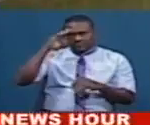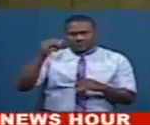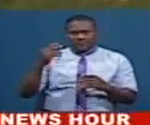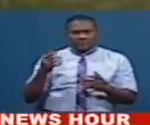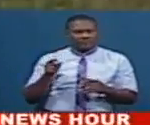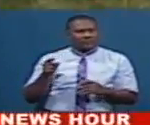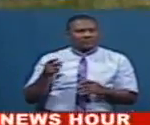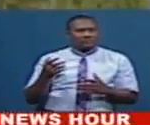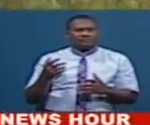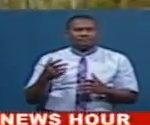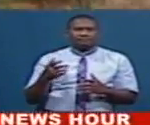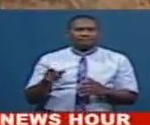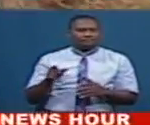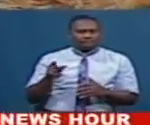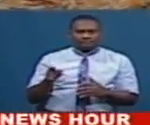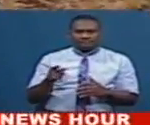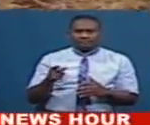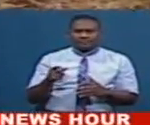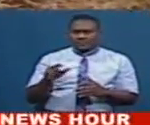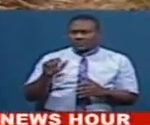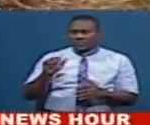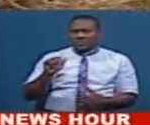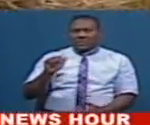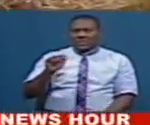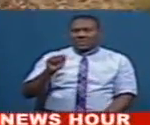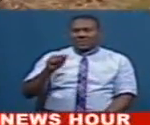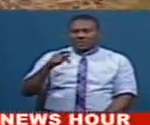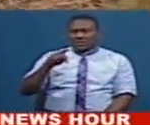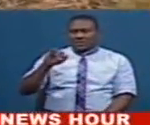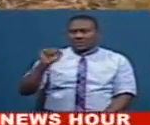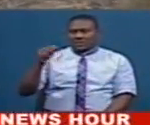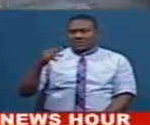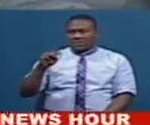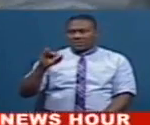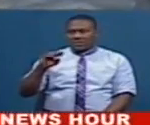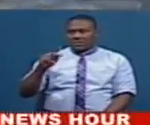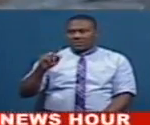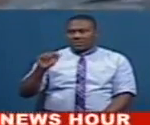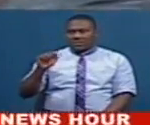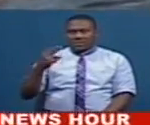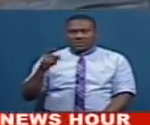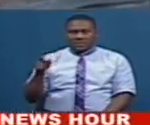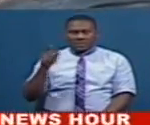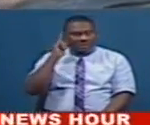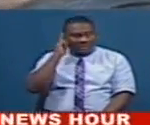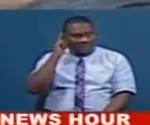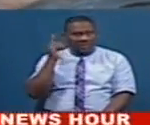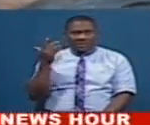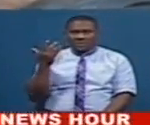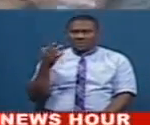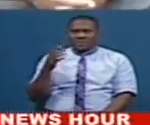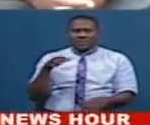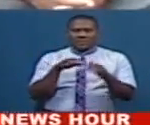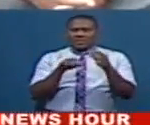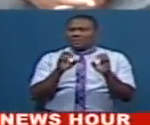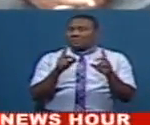of the Ashanti Oil Mills, Appiah Menkah Complex Limited, and Appiah Menkah Plantations. The late Nana Akenten Appiah Menkah had